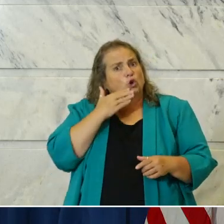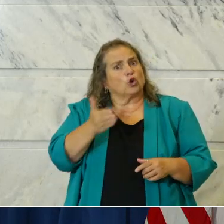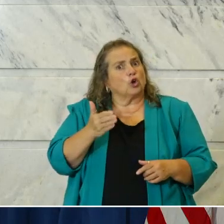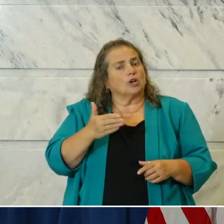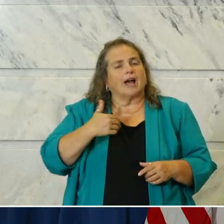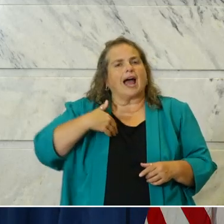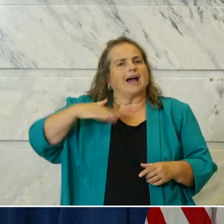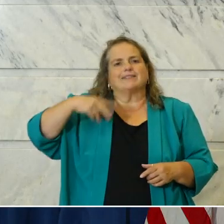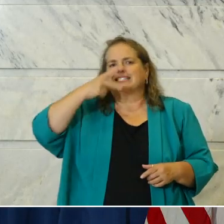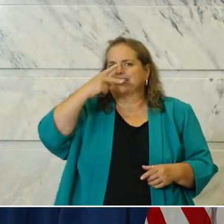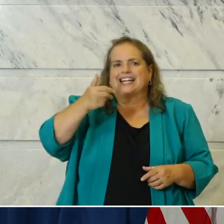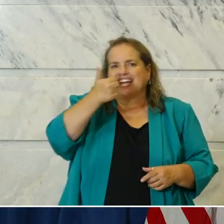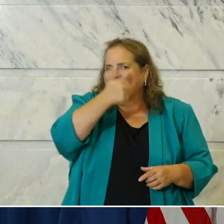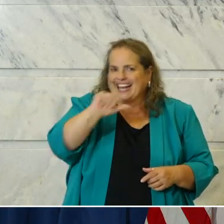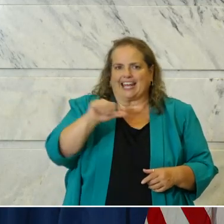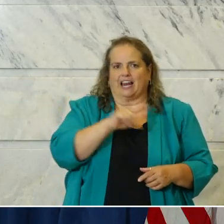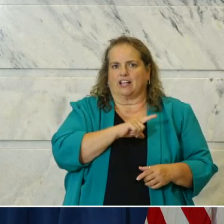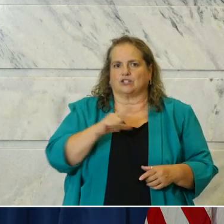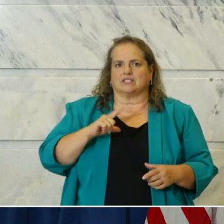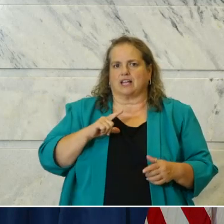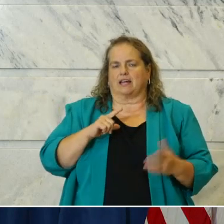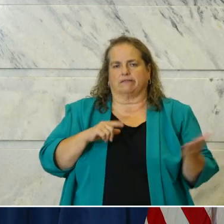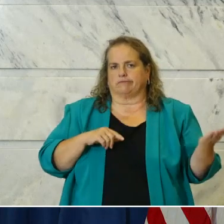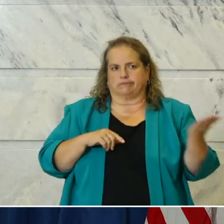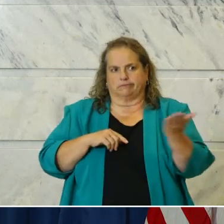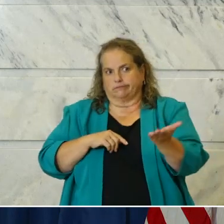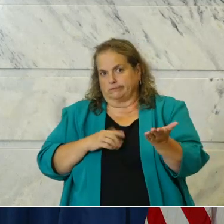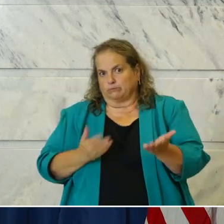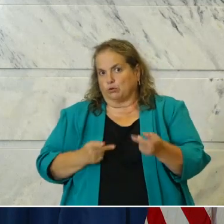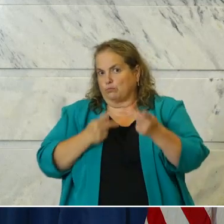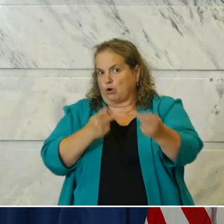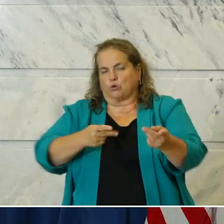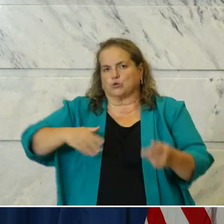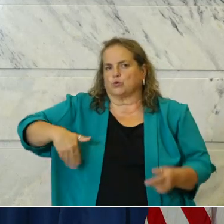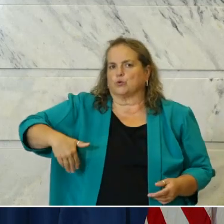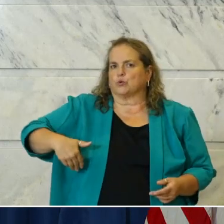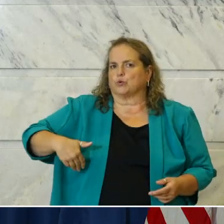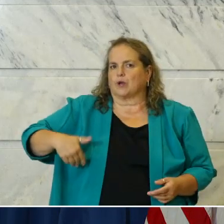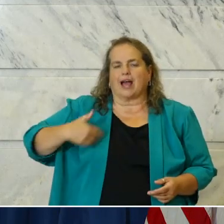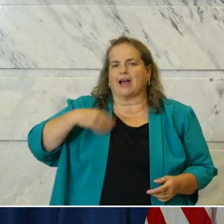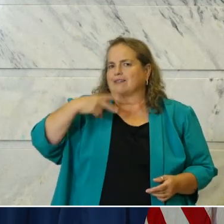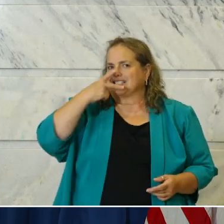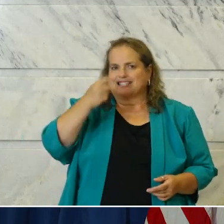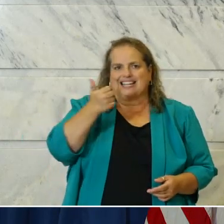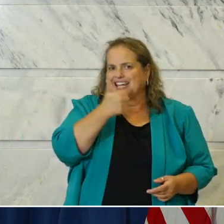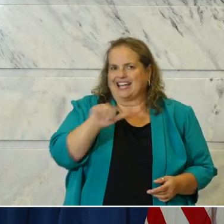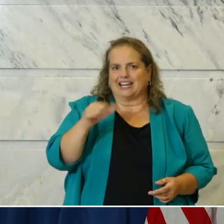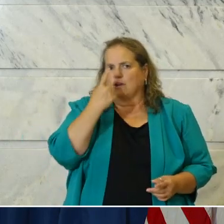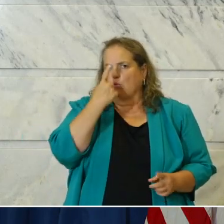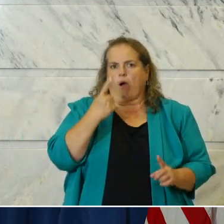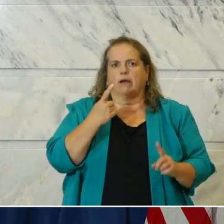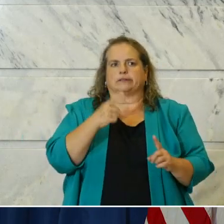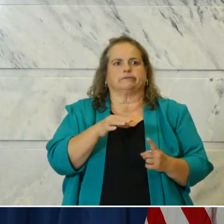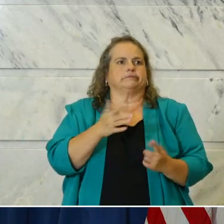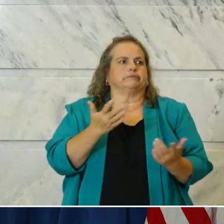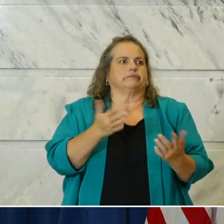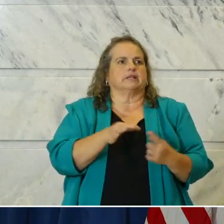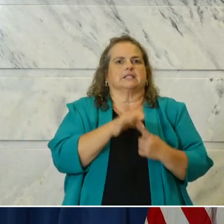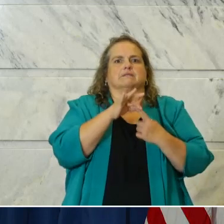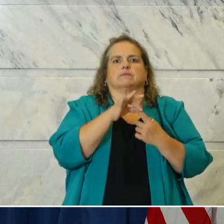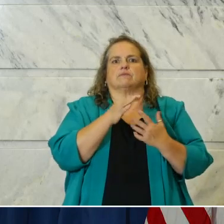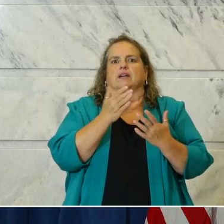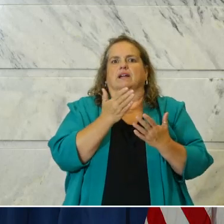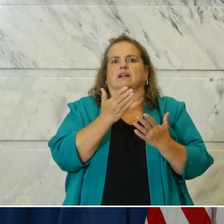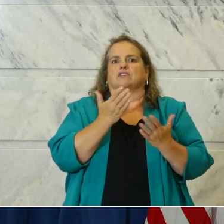piece of legislation, and I don't think that any one specific piece was suggested at the